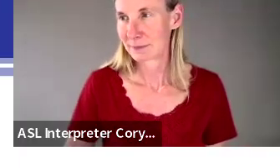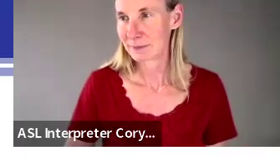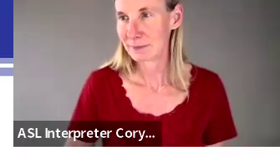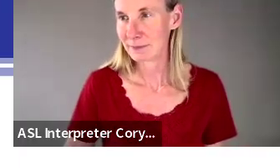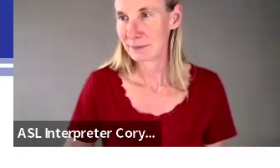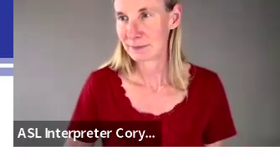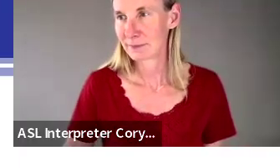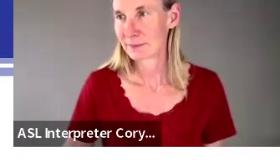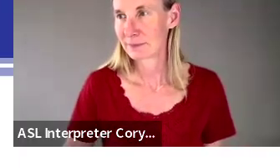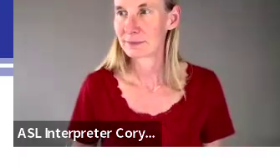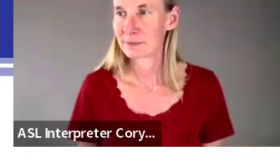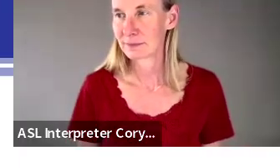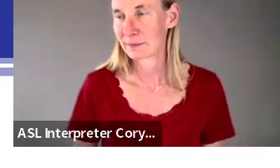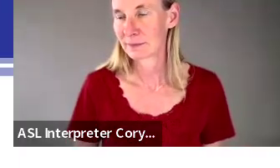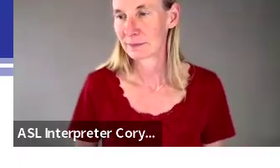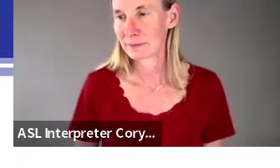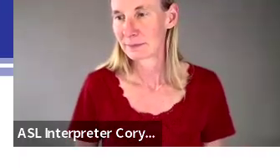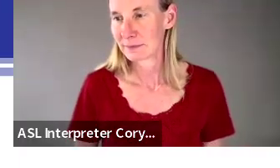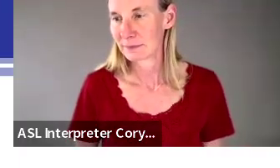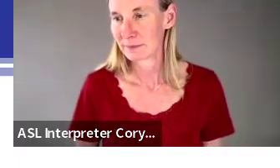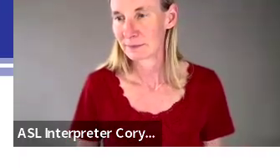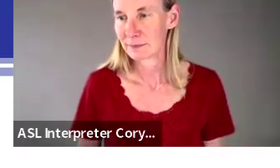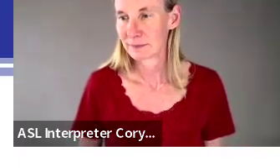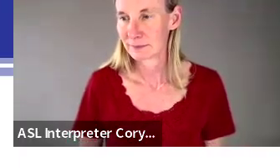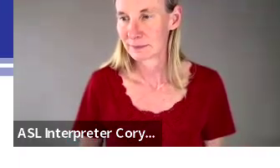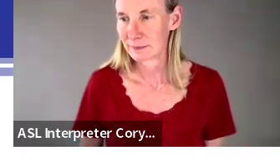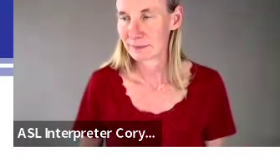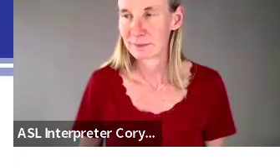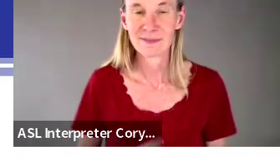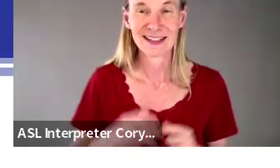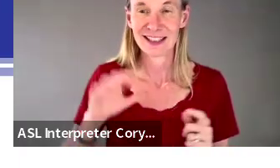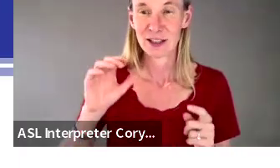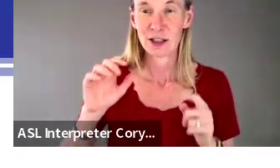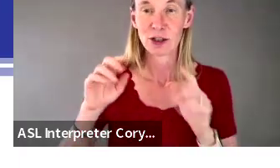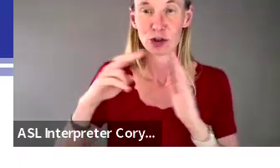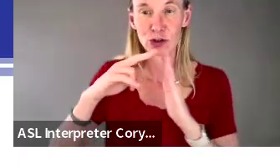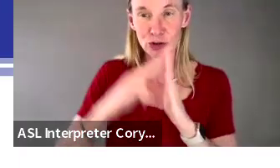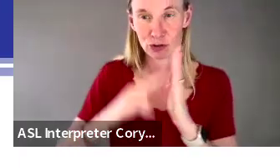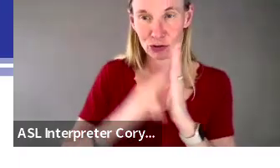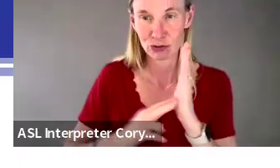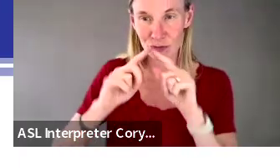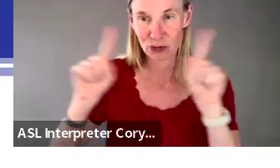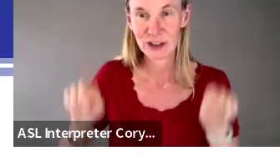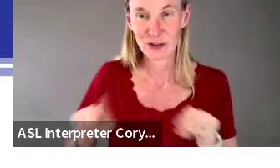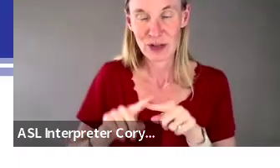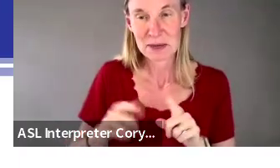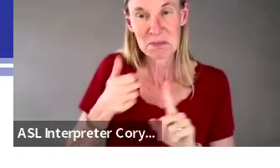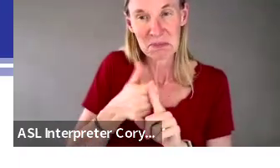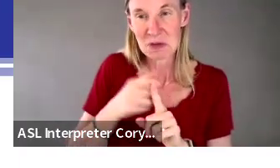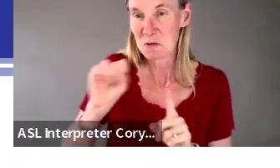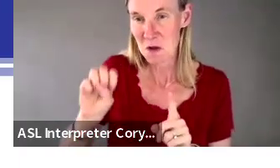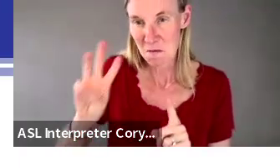So a screen reader is a piece of software used by blind and low vision and others.